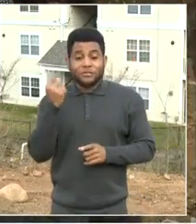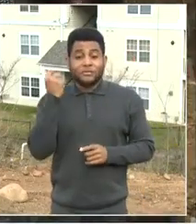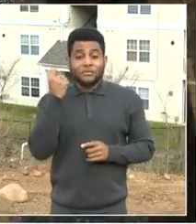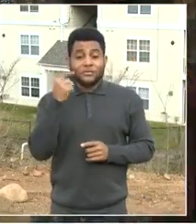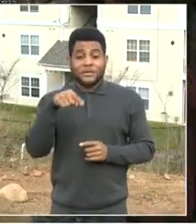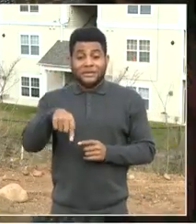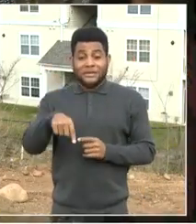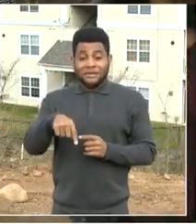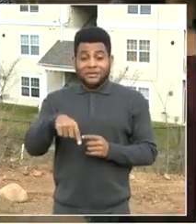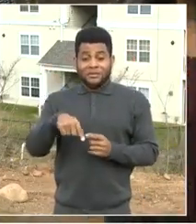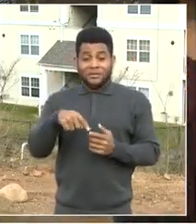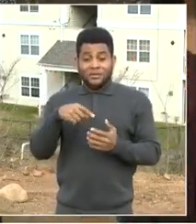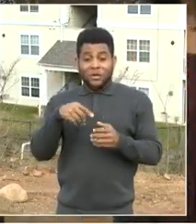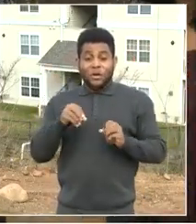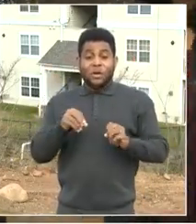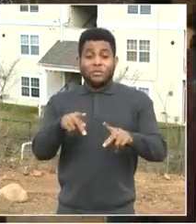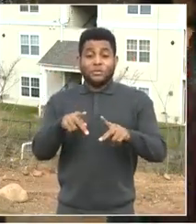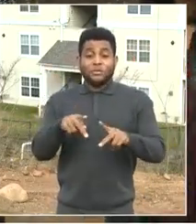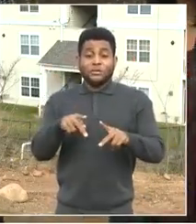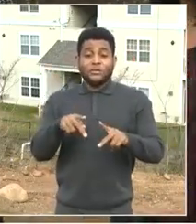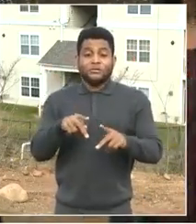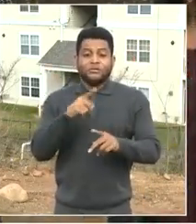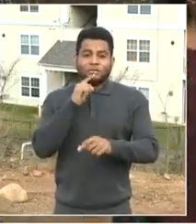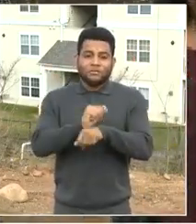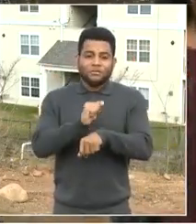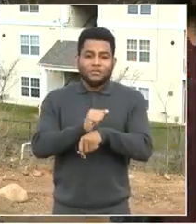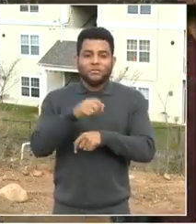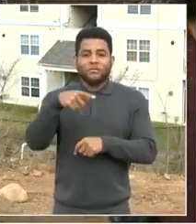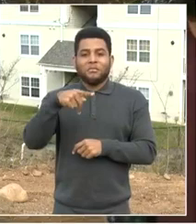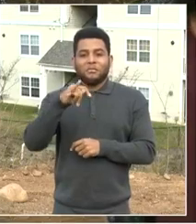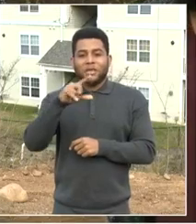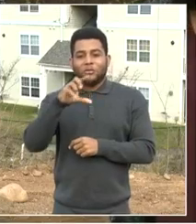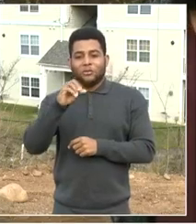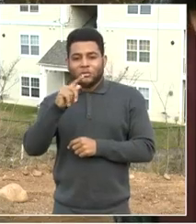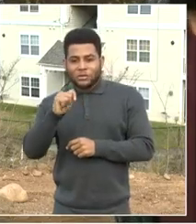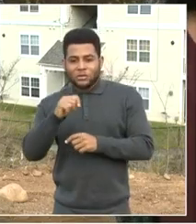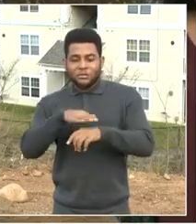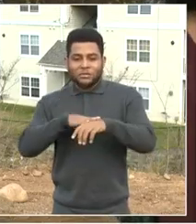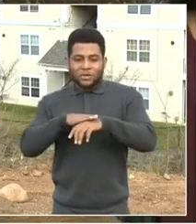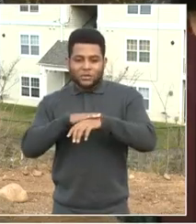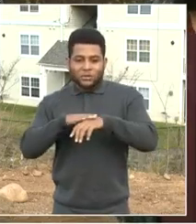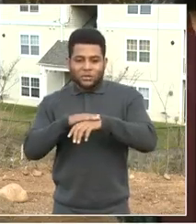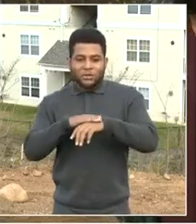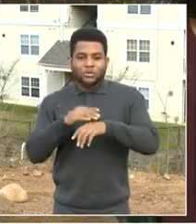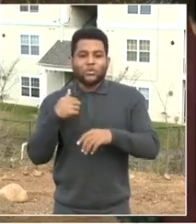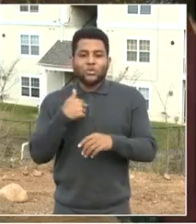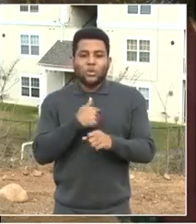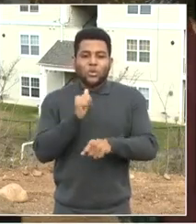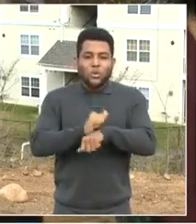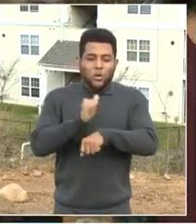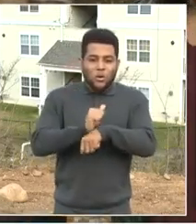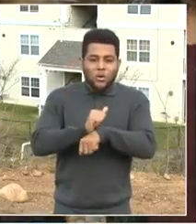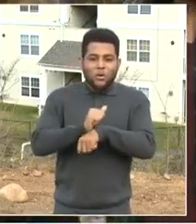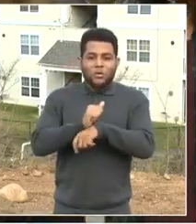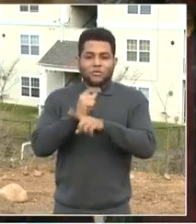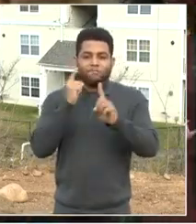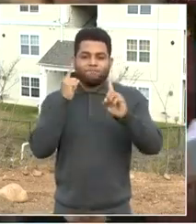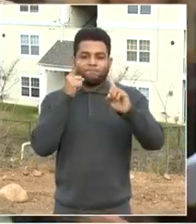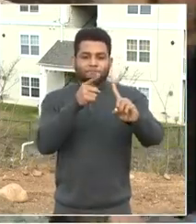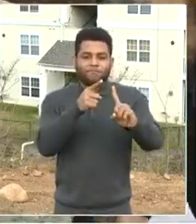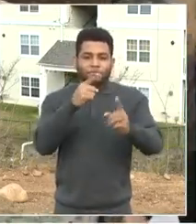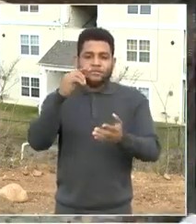is a very, very important step in furthering the affordability of home ownership.